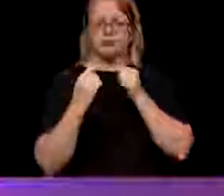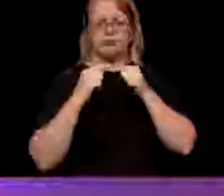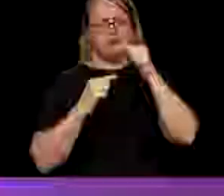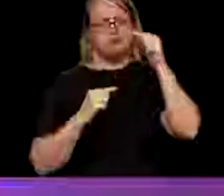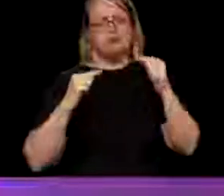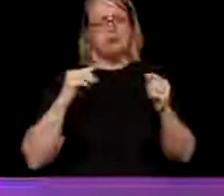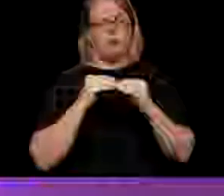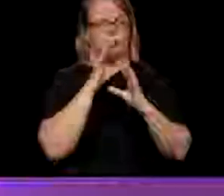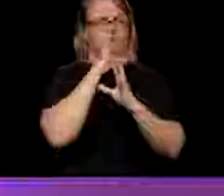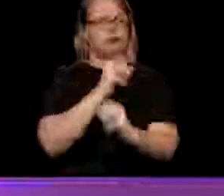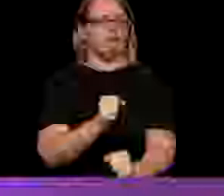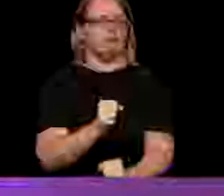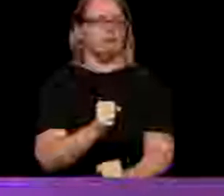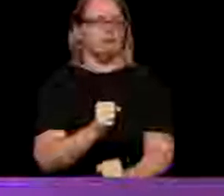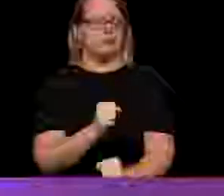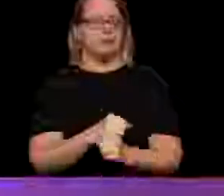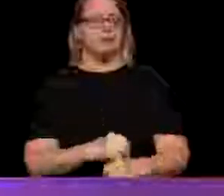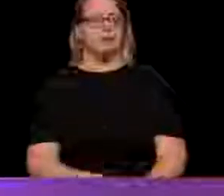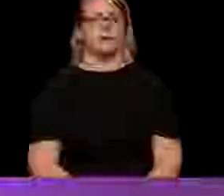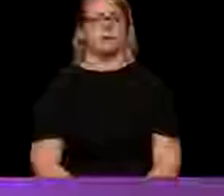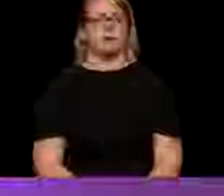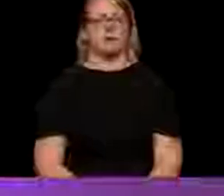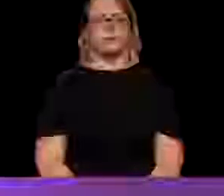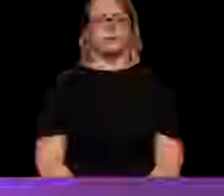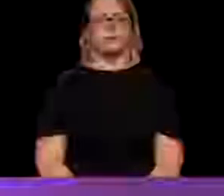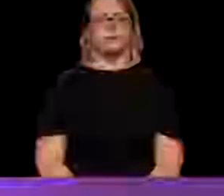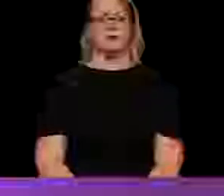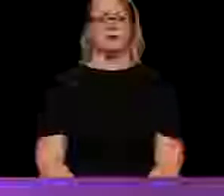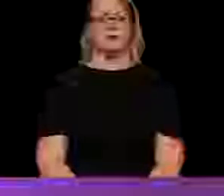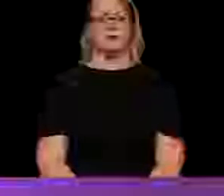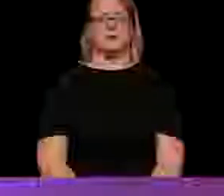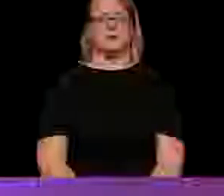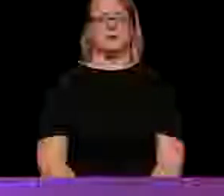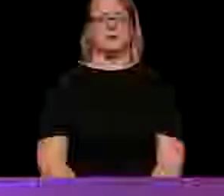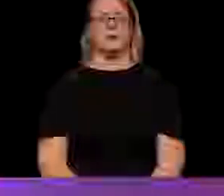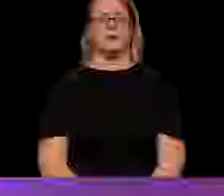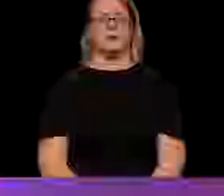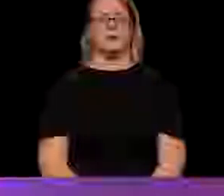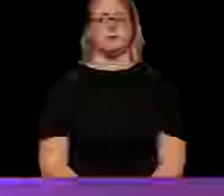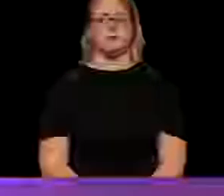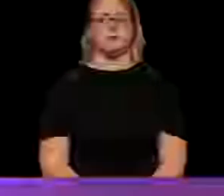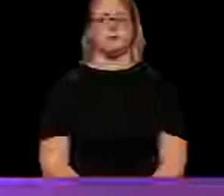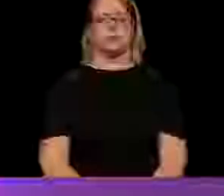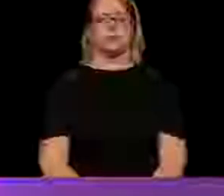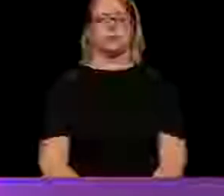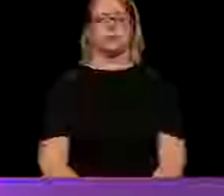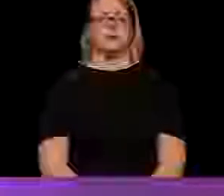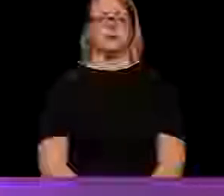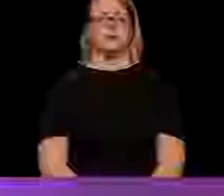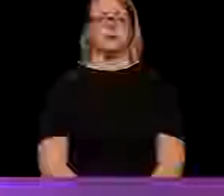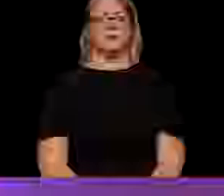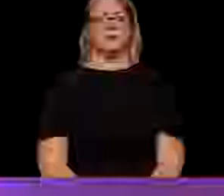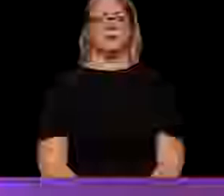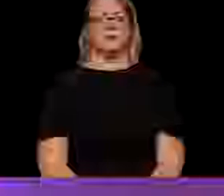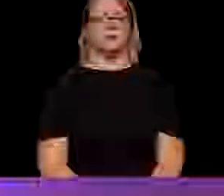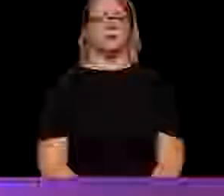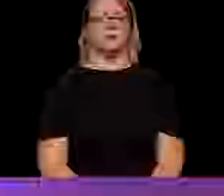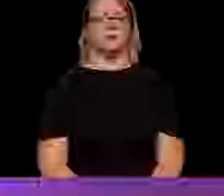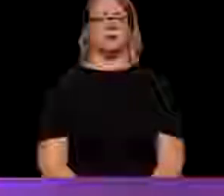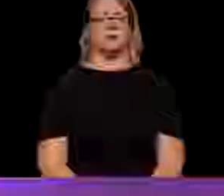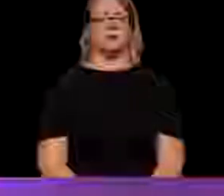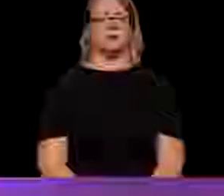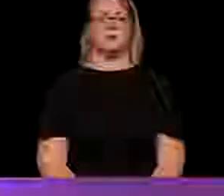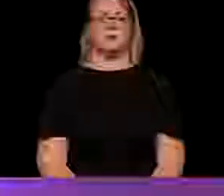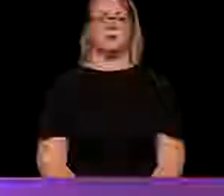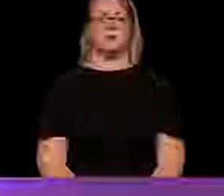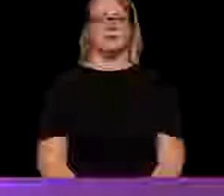brother and a little bit of white paint, and we're just going to quickly draw the layout of where the trees will go,